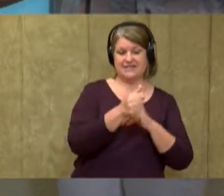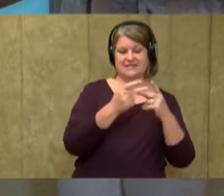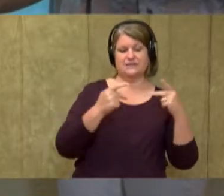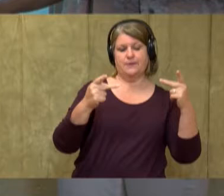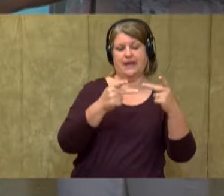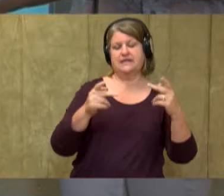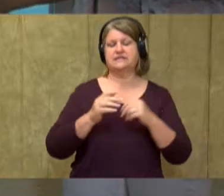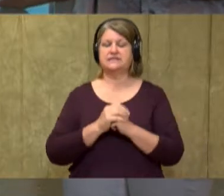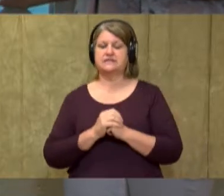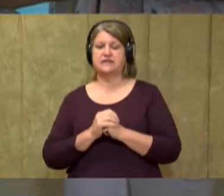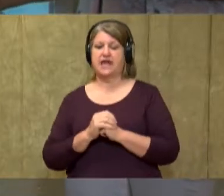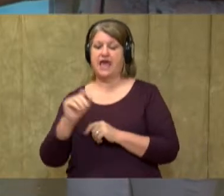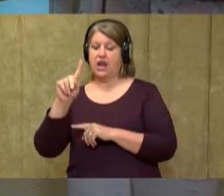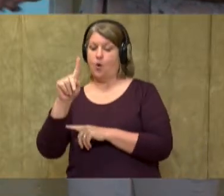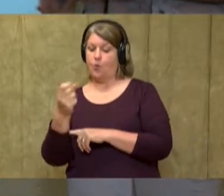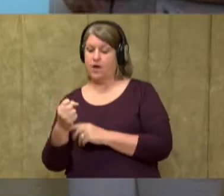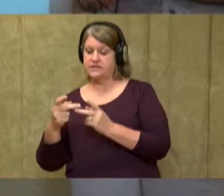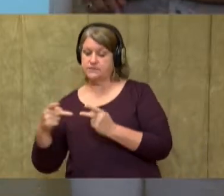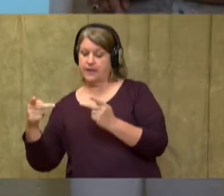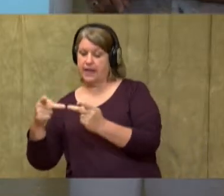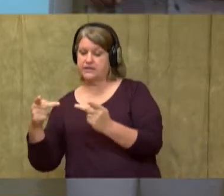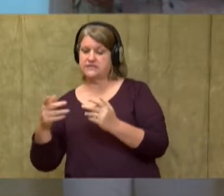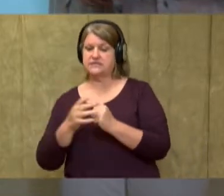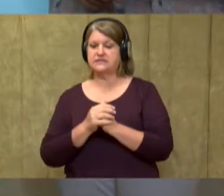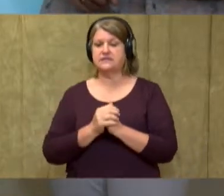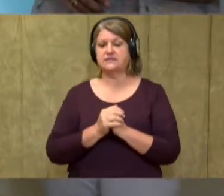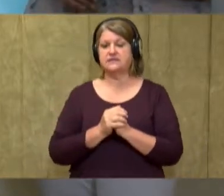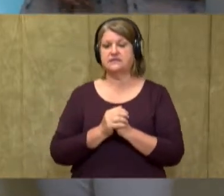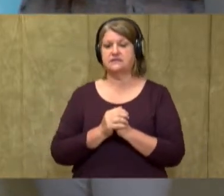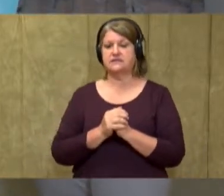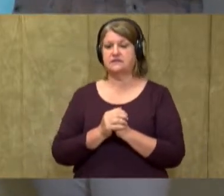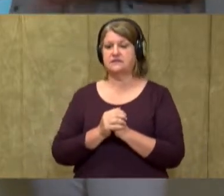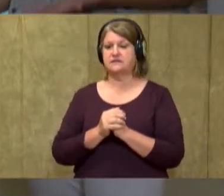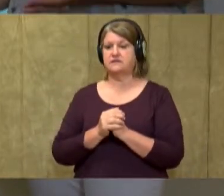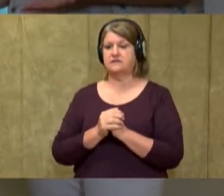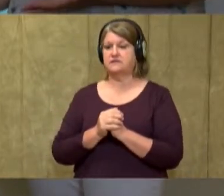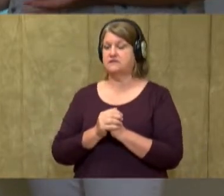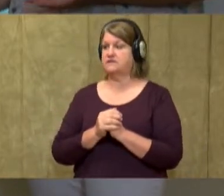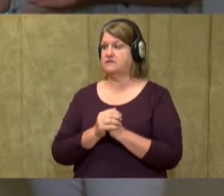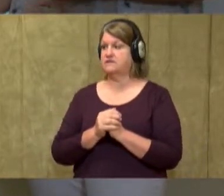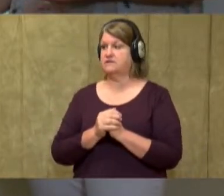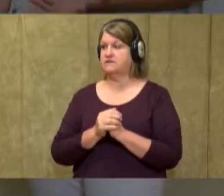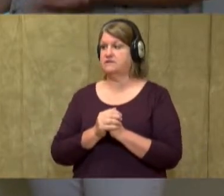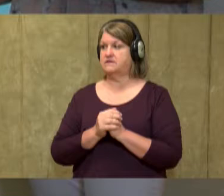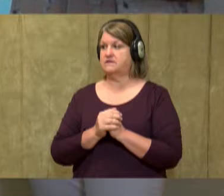place and a ones place. So,